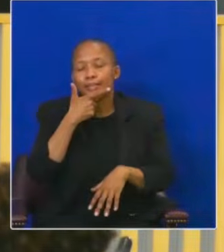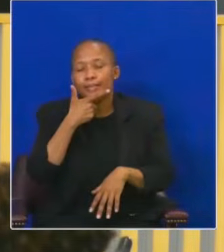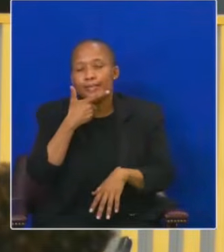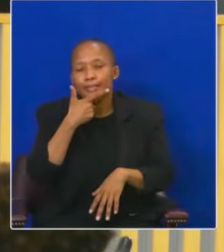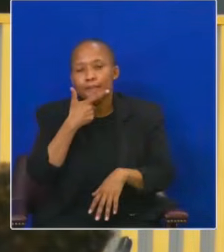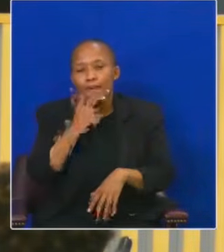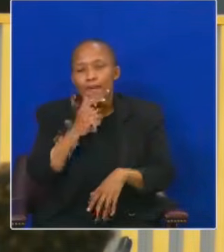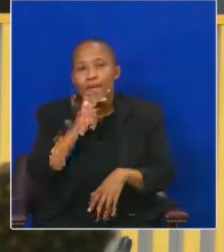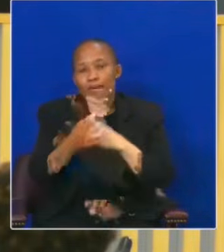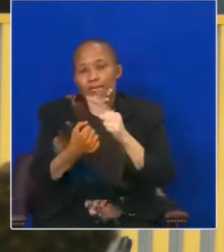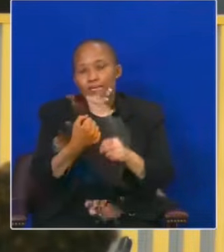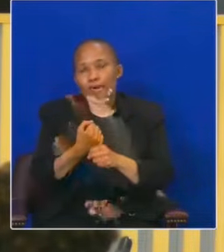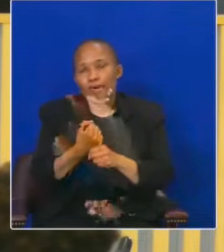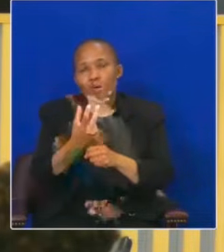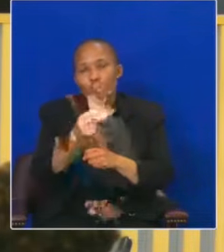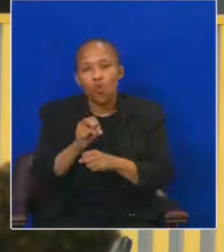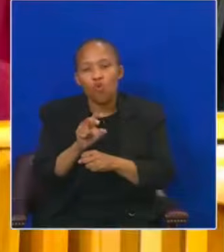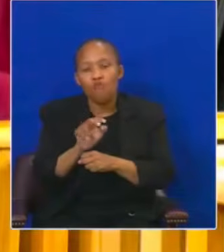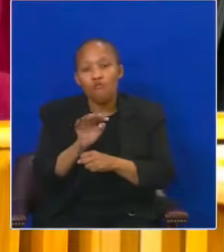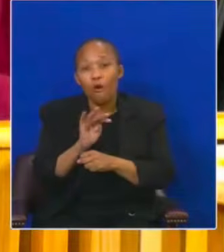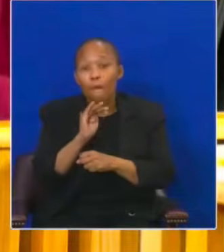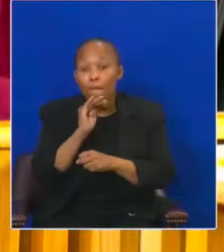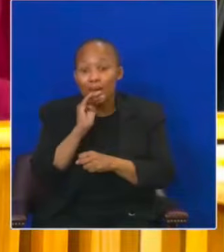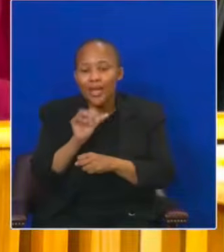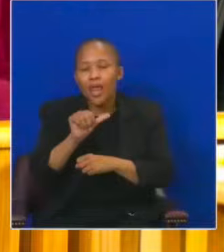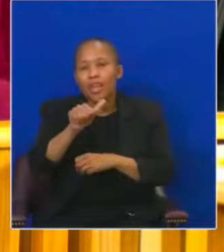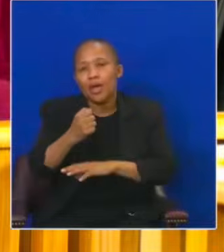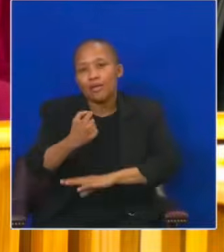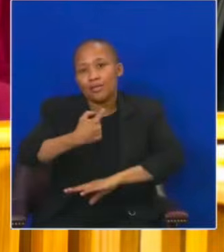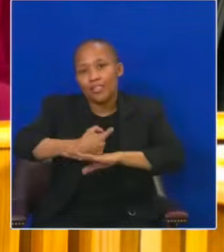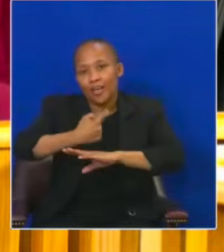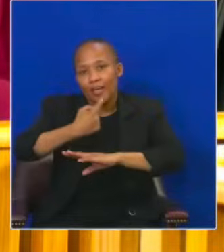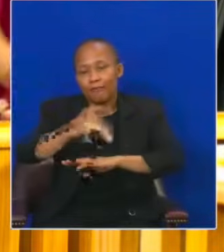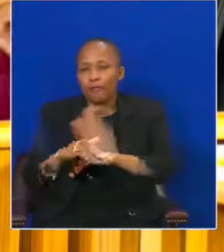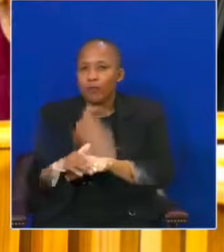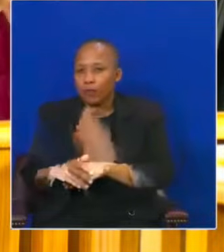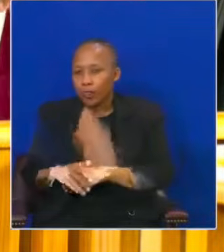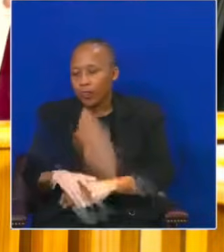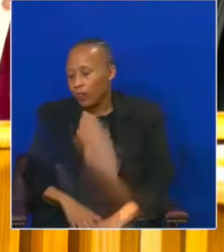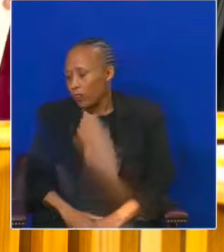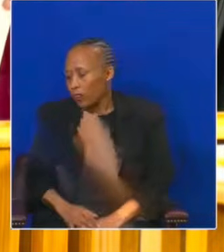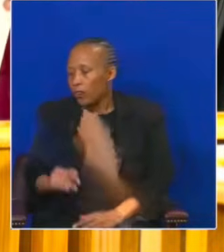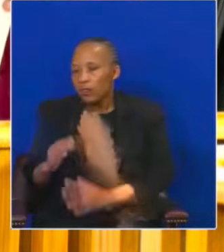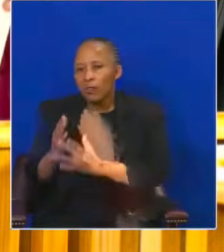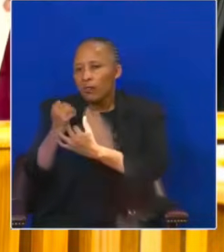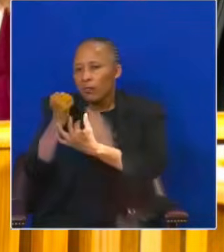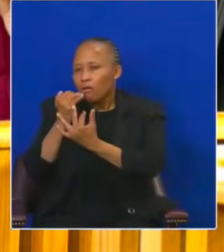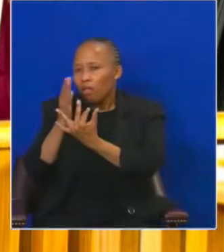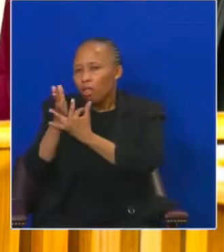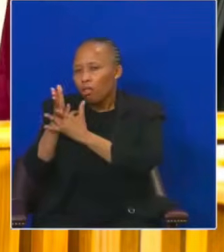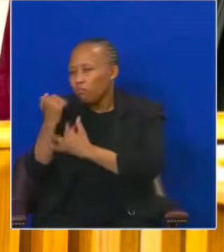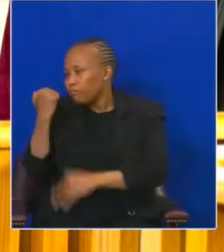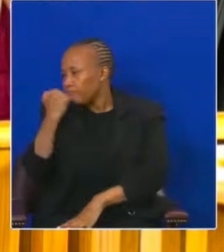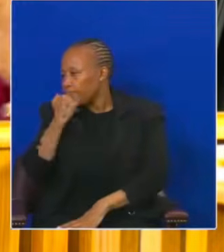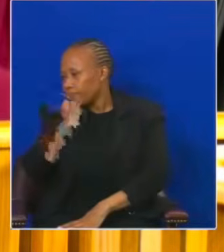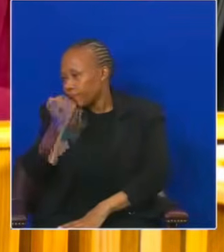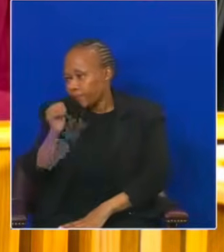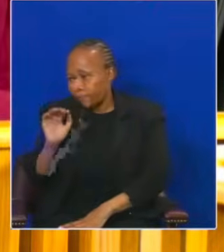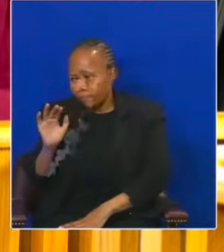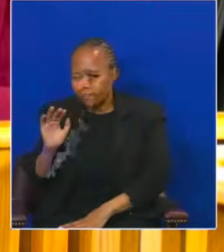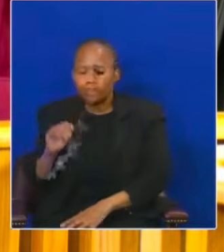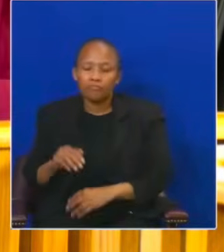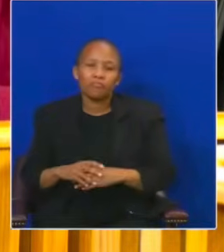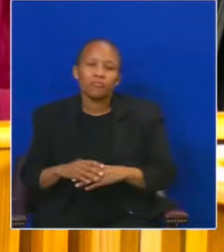Commissioners. Witness C, apologies for the intervention. Before we turn to the events of the